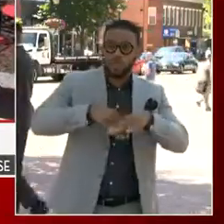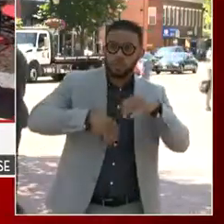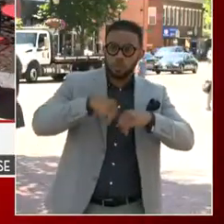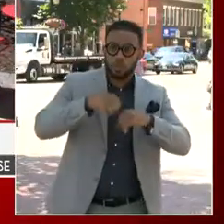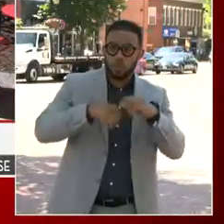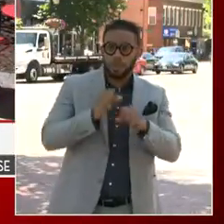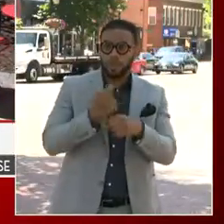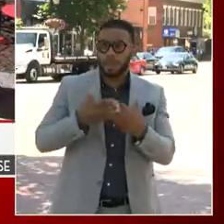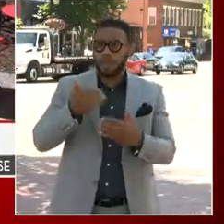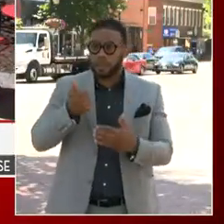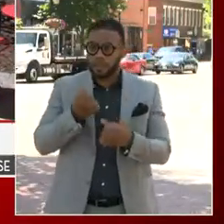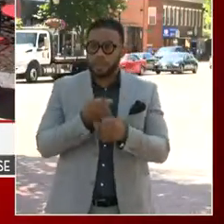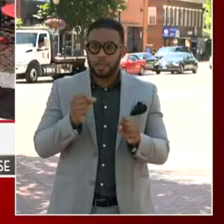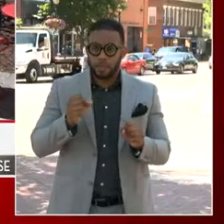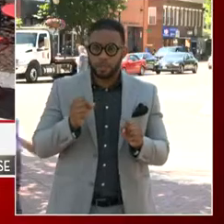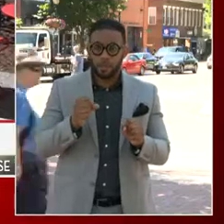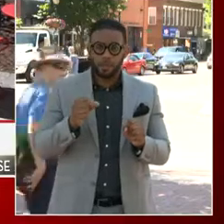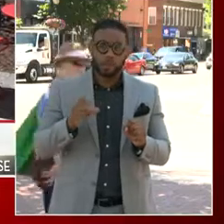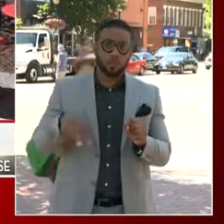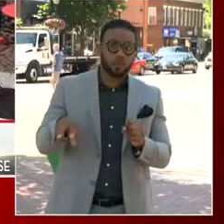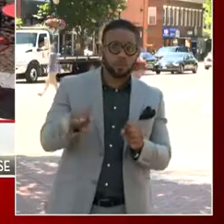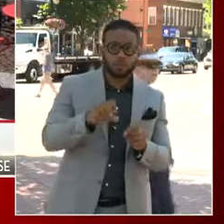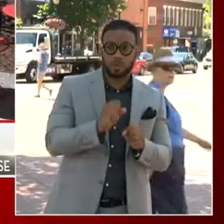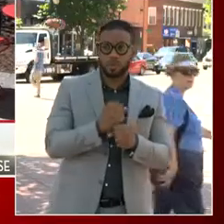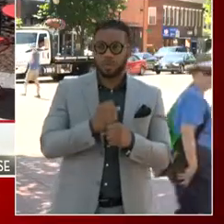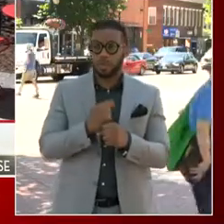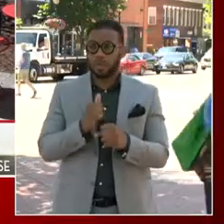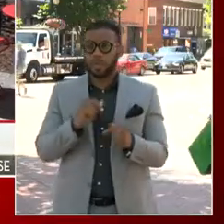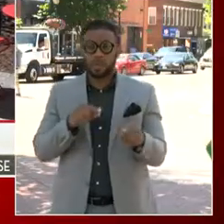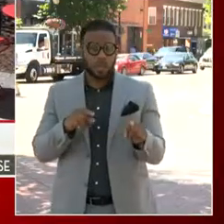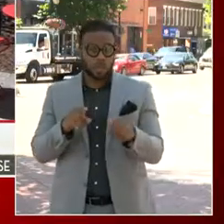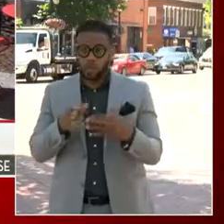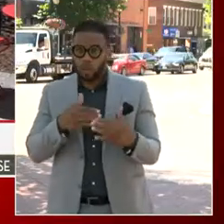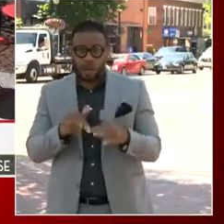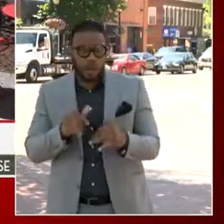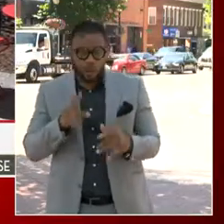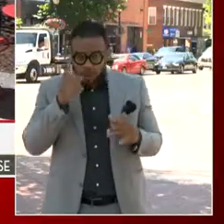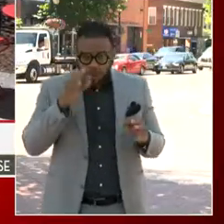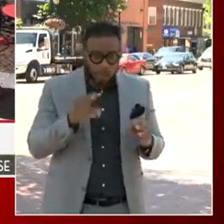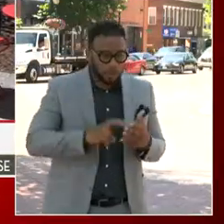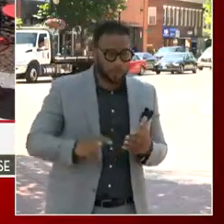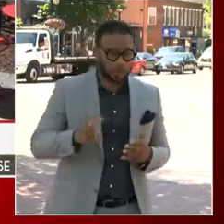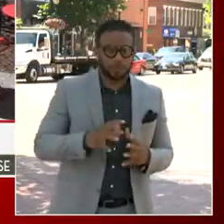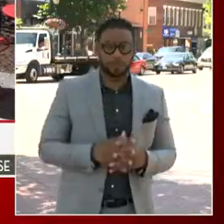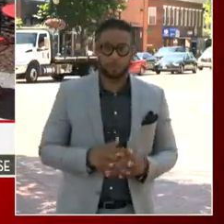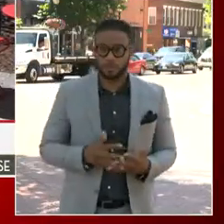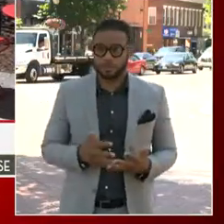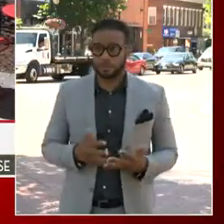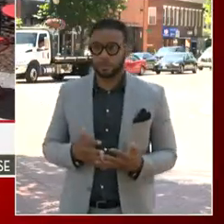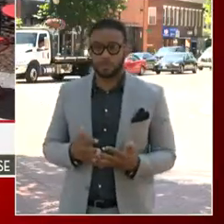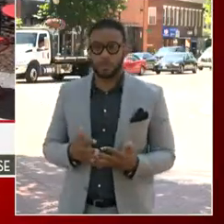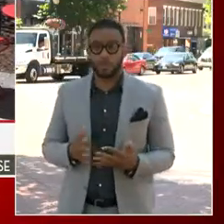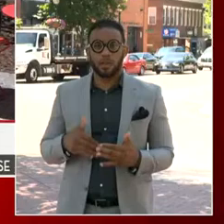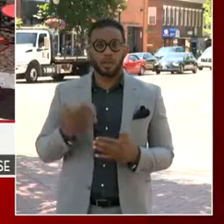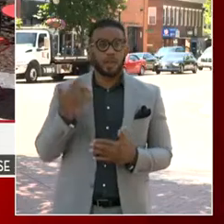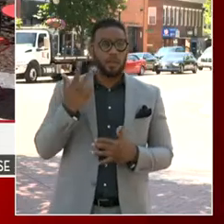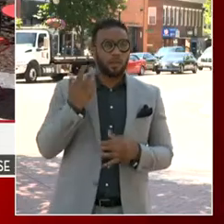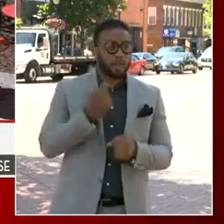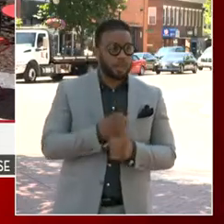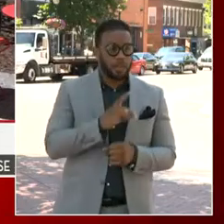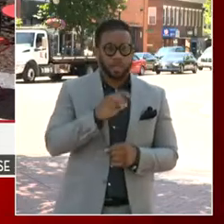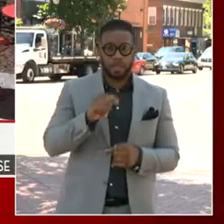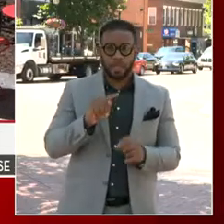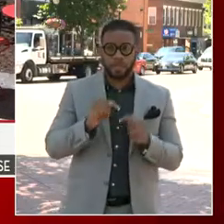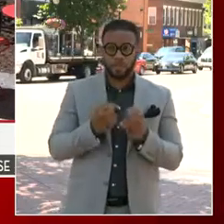infrastructure to make it easier and safer to get around, to make regardless of how you decide to travel. And over the last 3 years, the